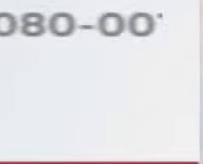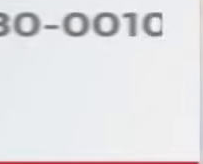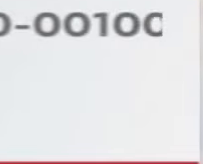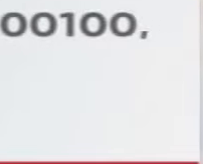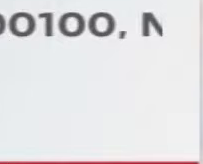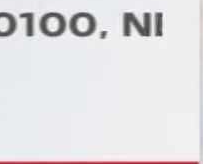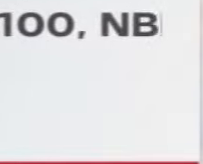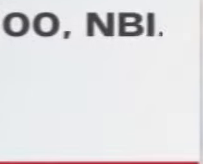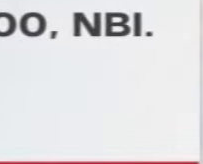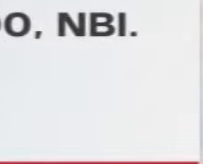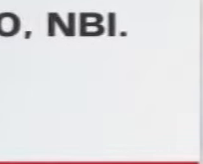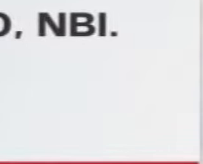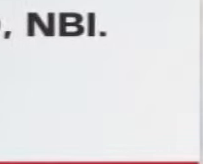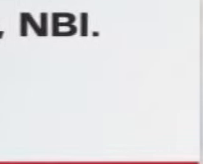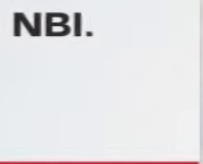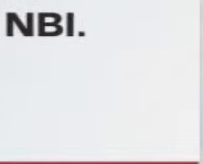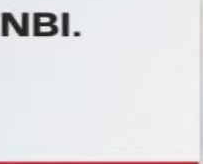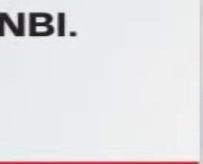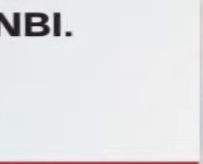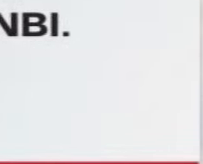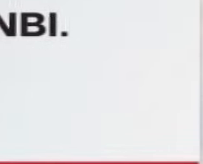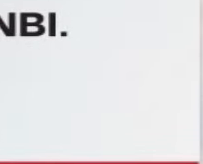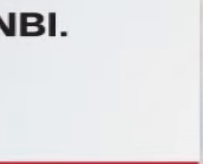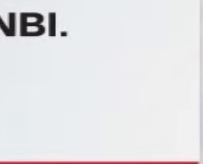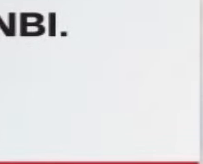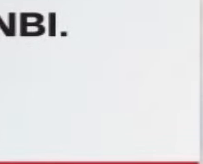22155, call